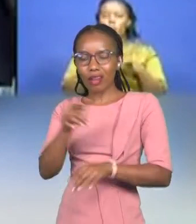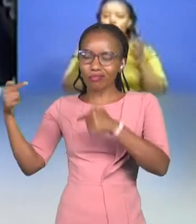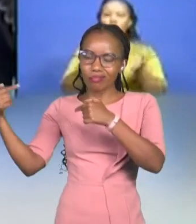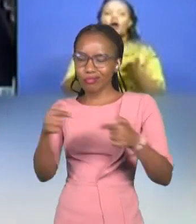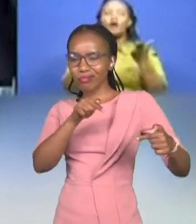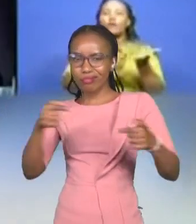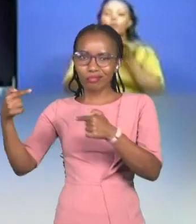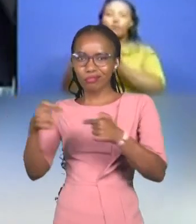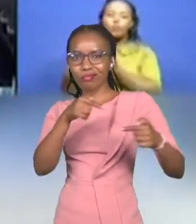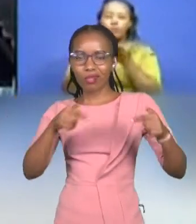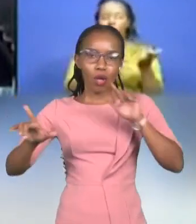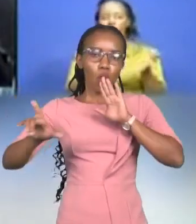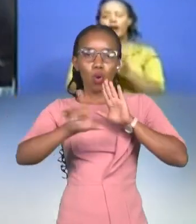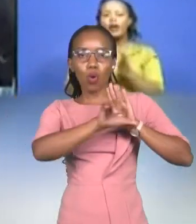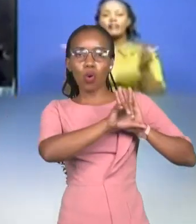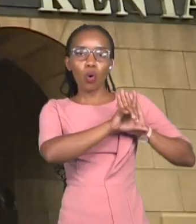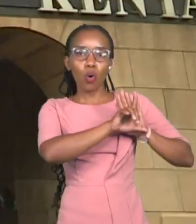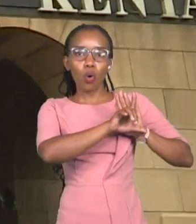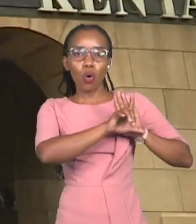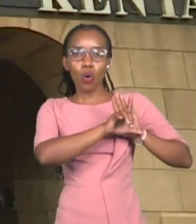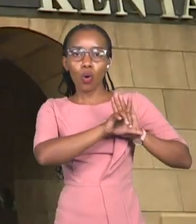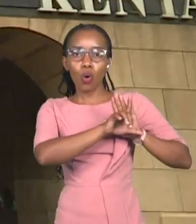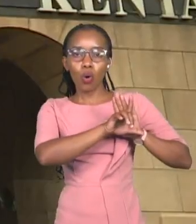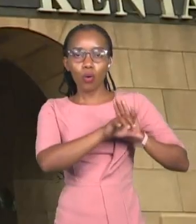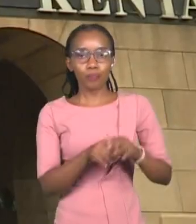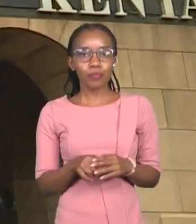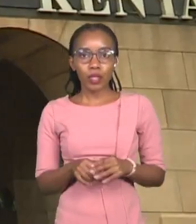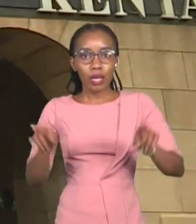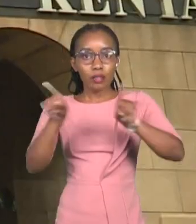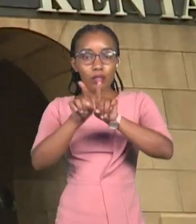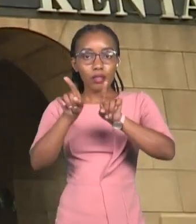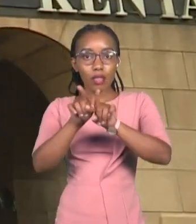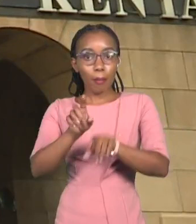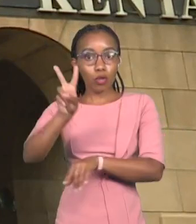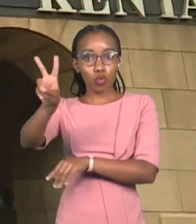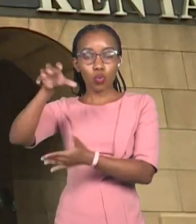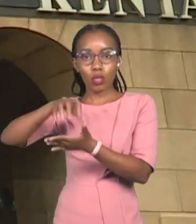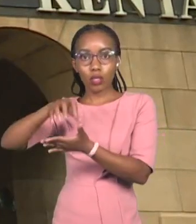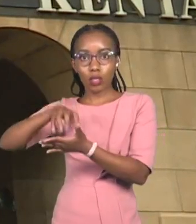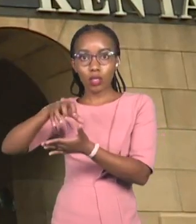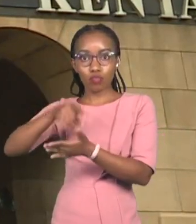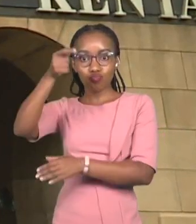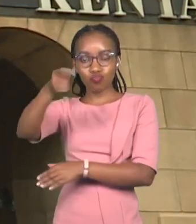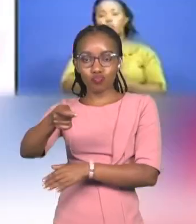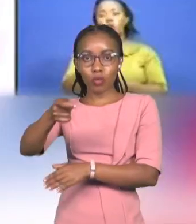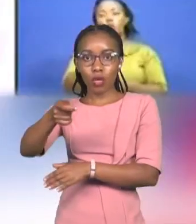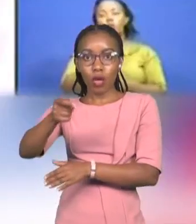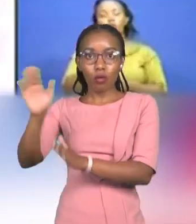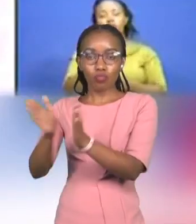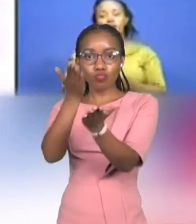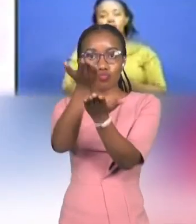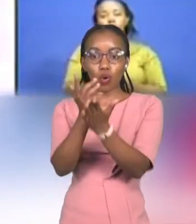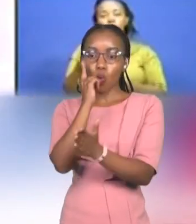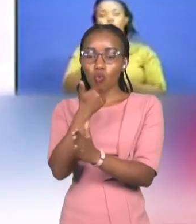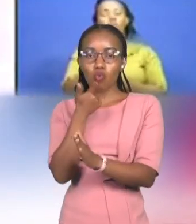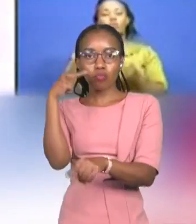the ILO conventions. Nderi also cited two cases where I declined to rule in favor of the applicants who